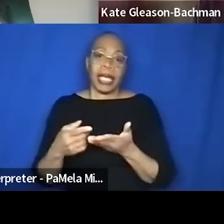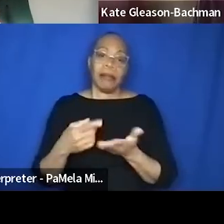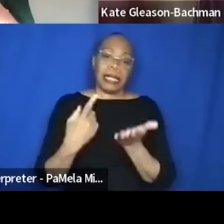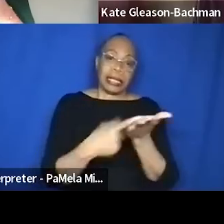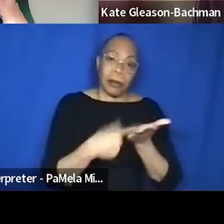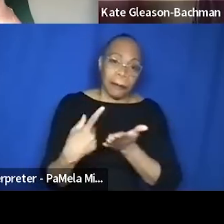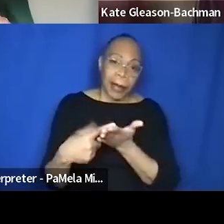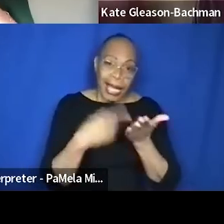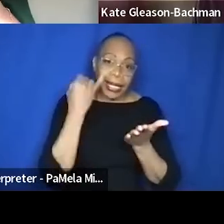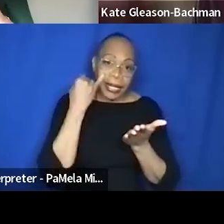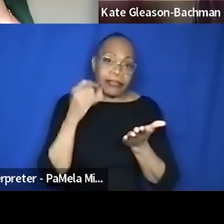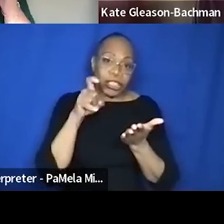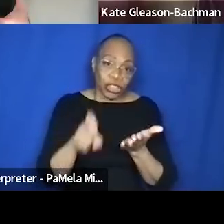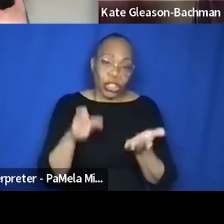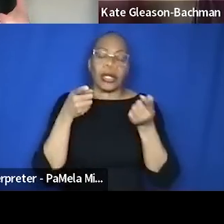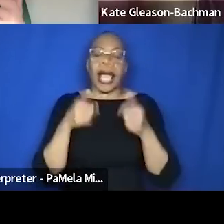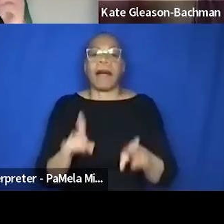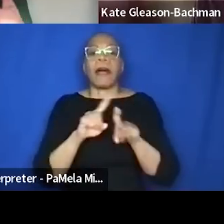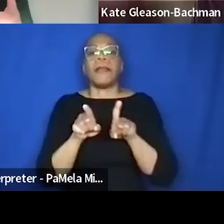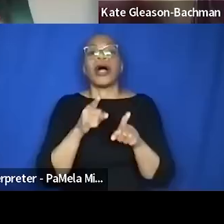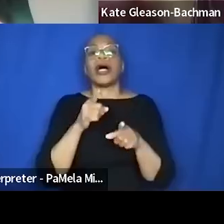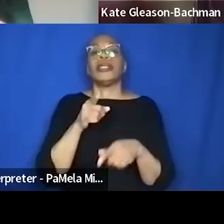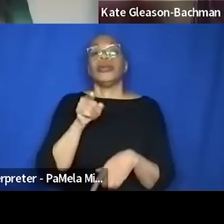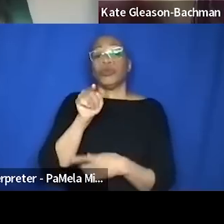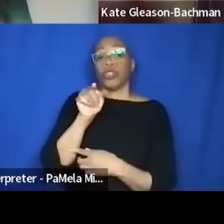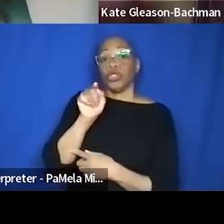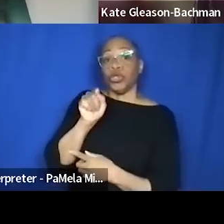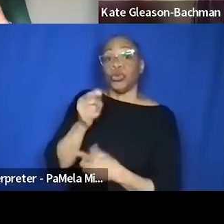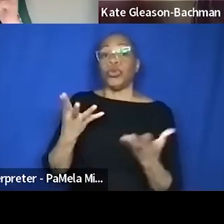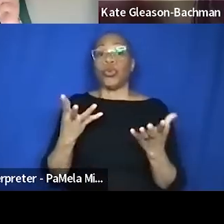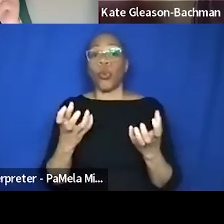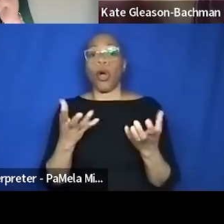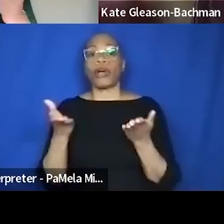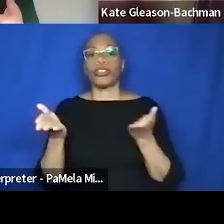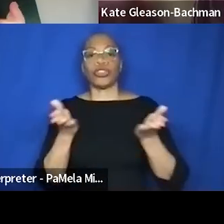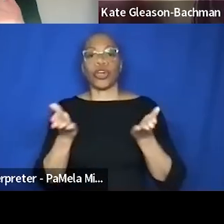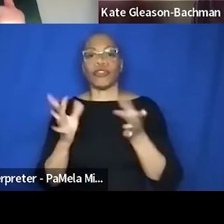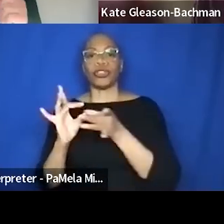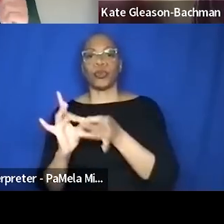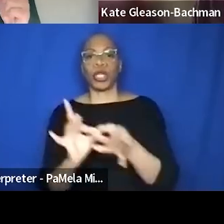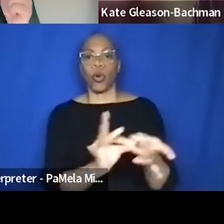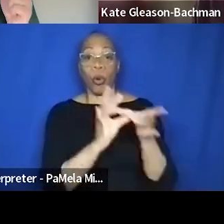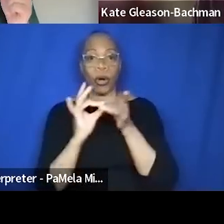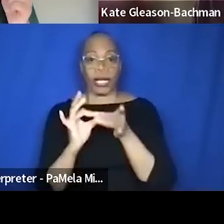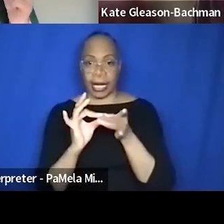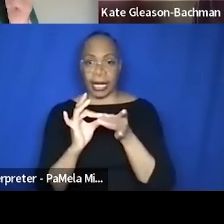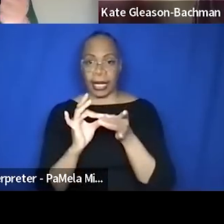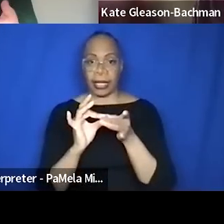to. Would you want services to be coordinated, and specifically